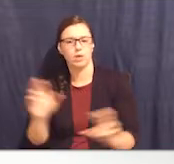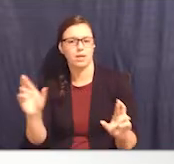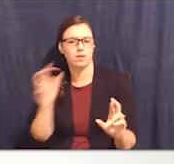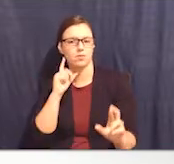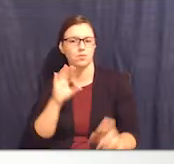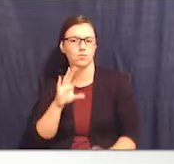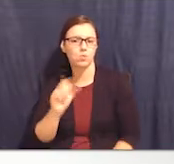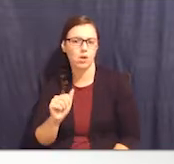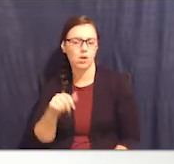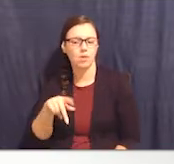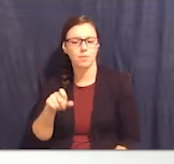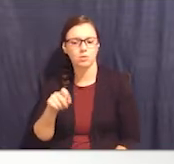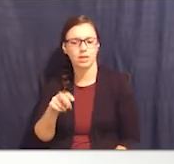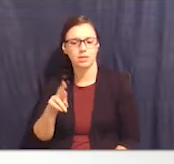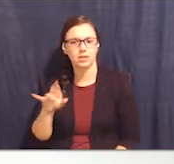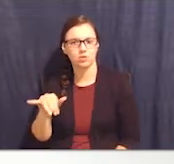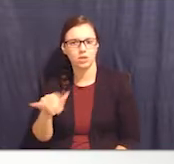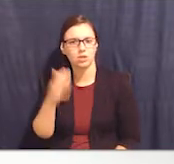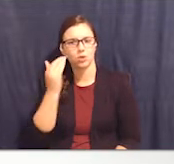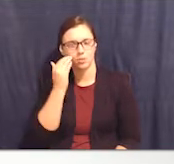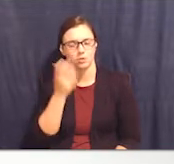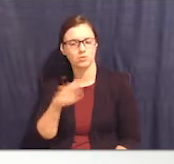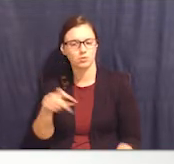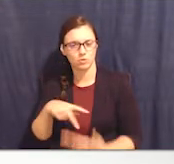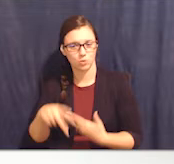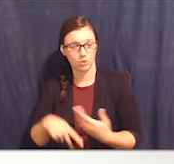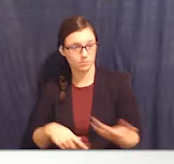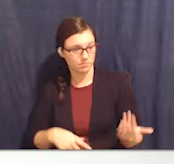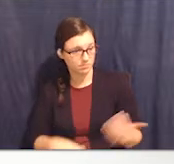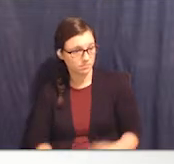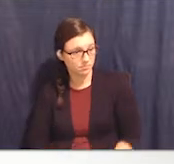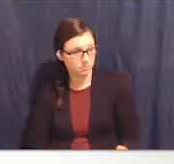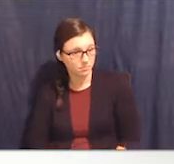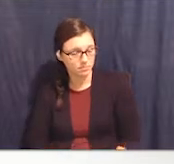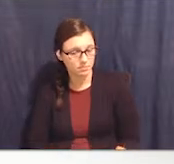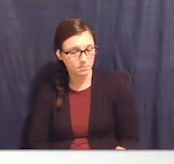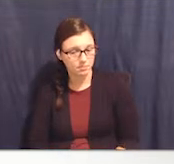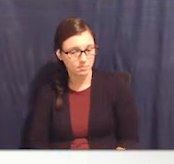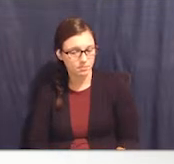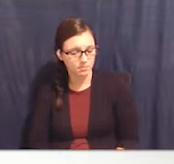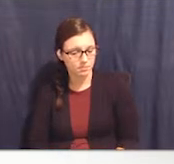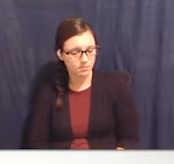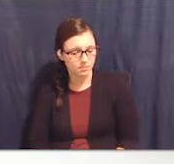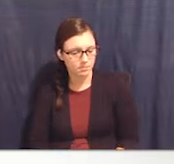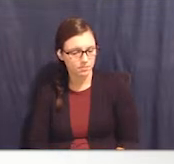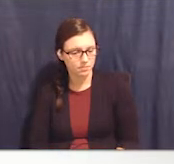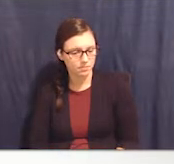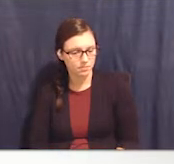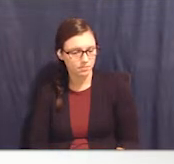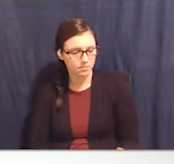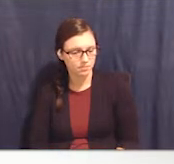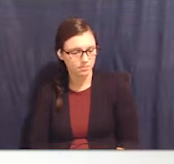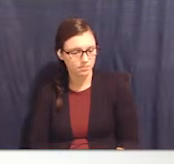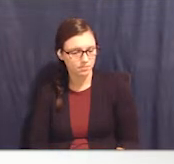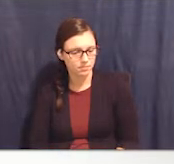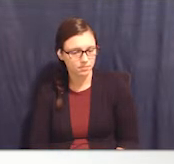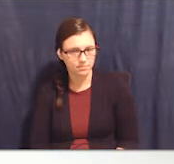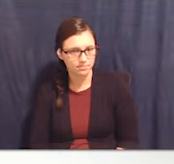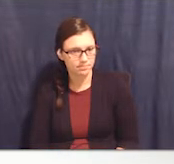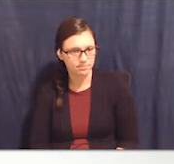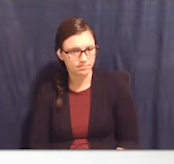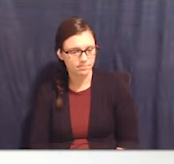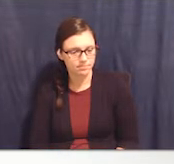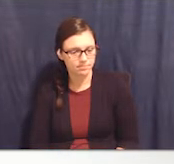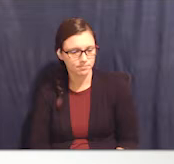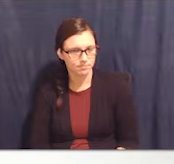folks aren't starting these programs. There's funding available. There's a structure available that's in legislation, and there's funding for students to attend.